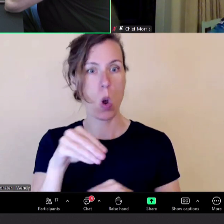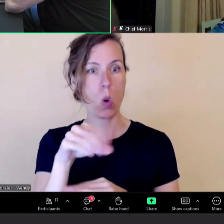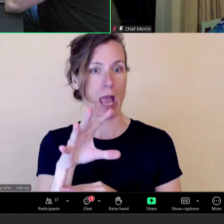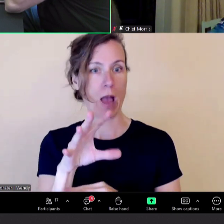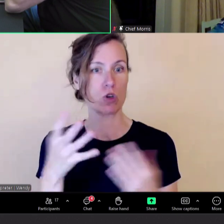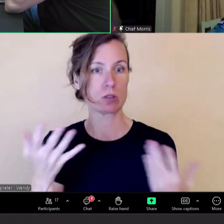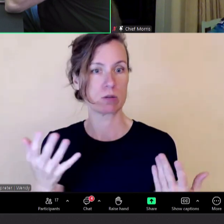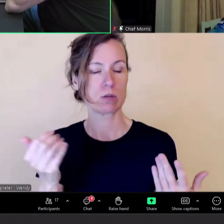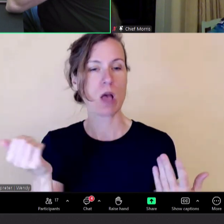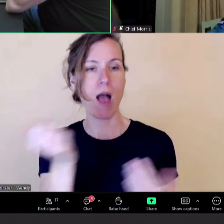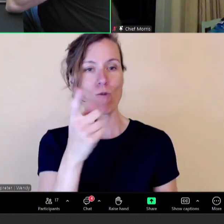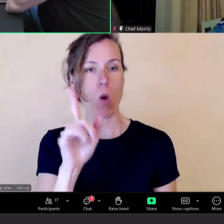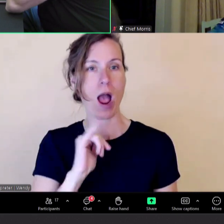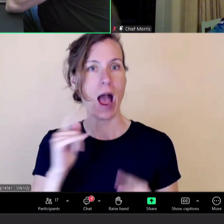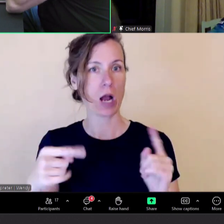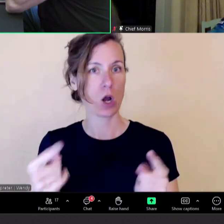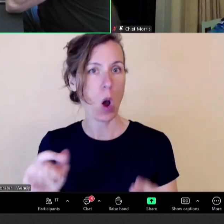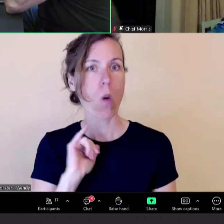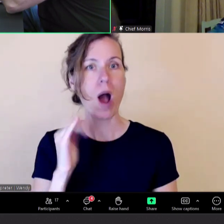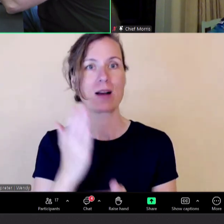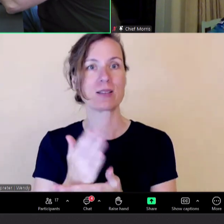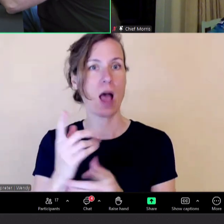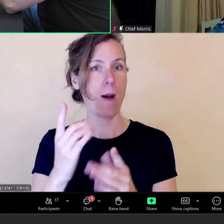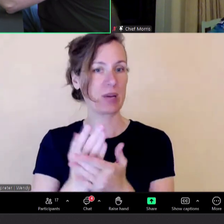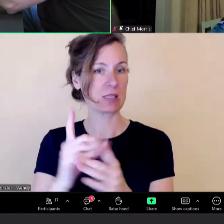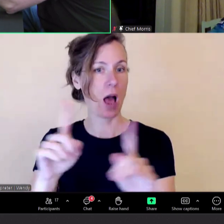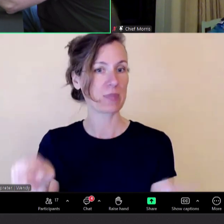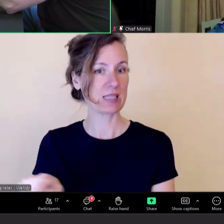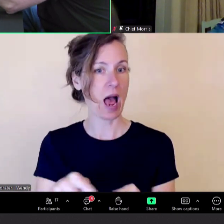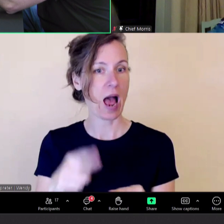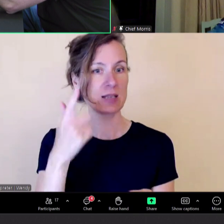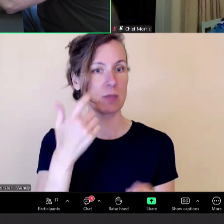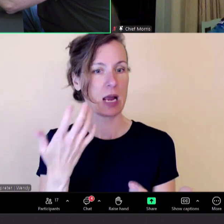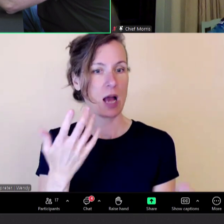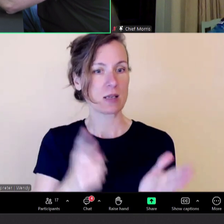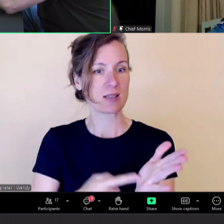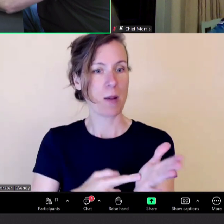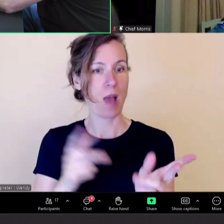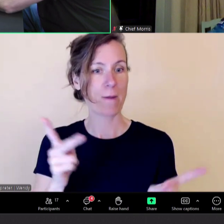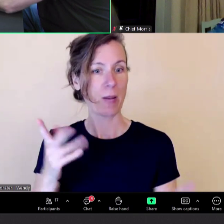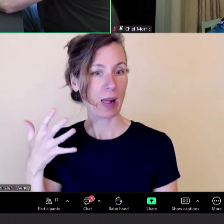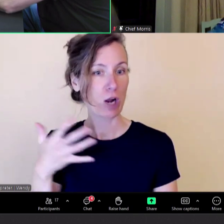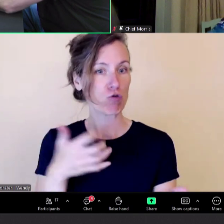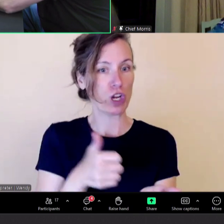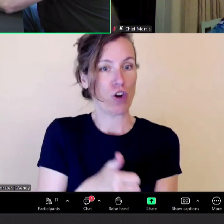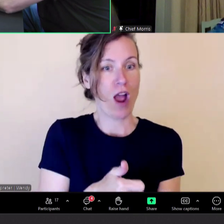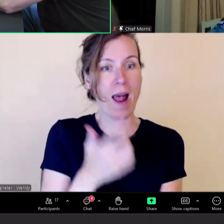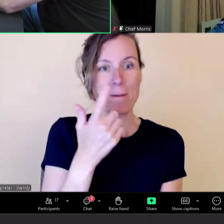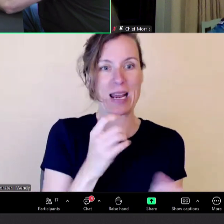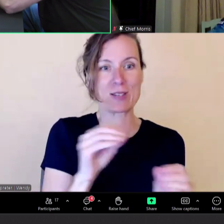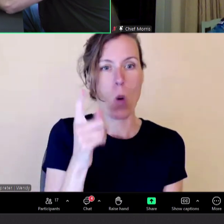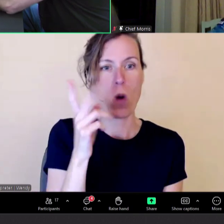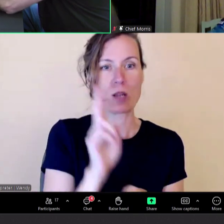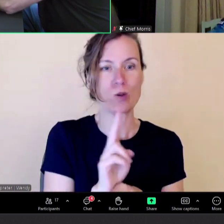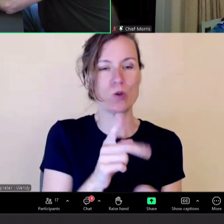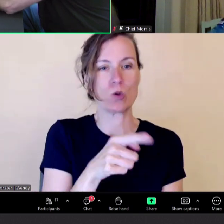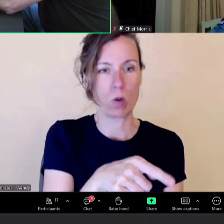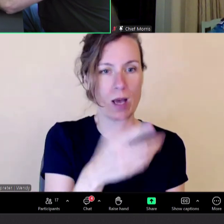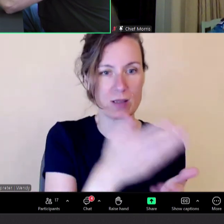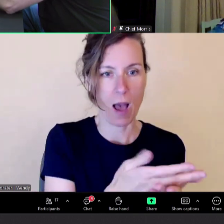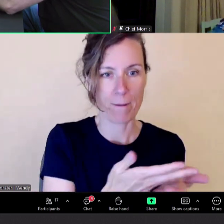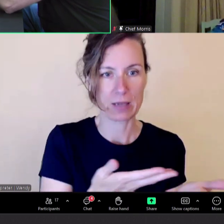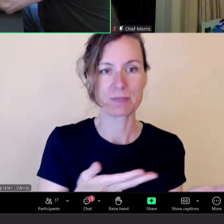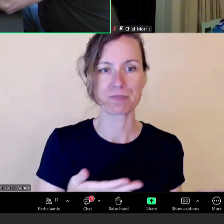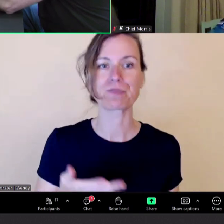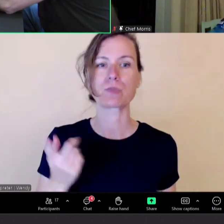I sometimes wonder if I'm going to get rear-ended because people are just so used to no one stopping, right? But it's changed my behavior. So I think